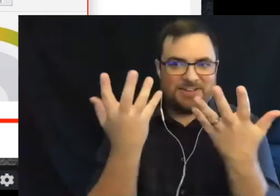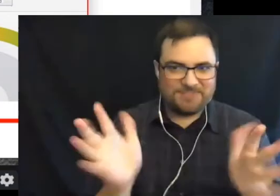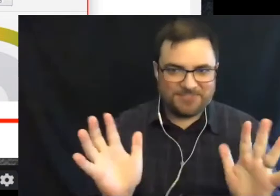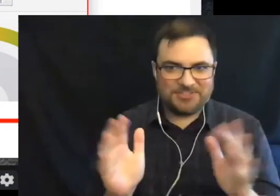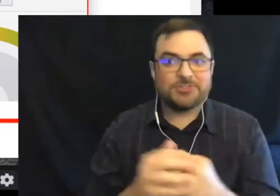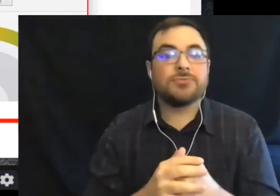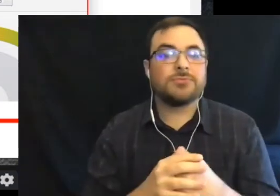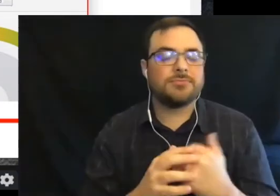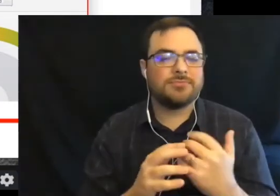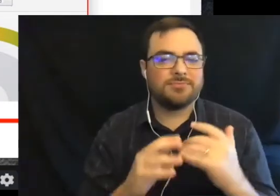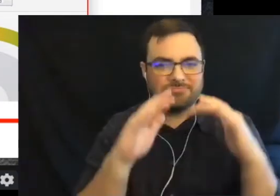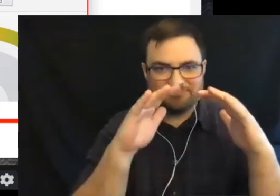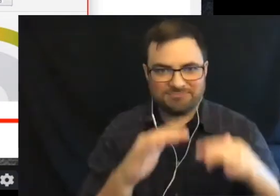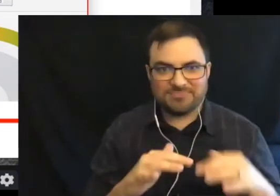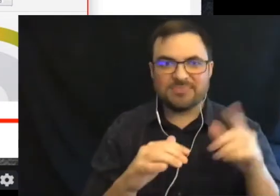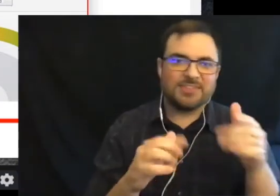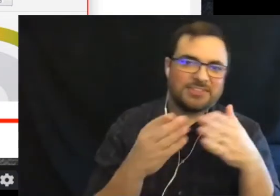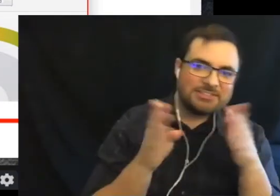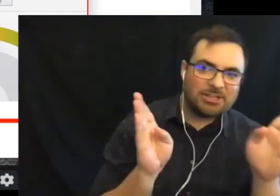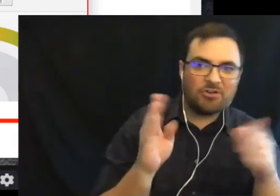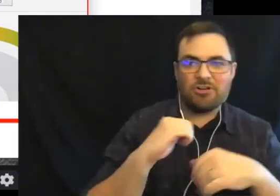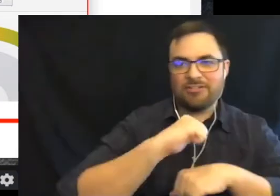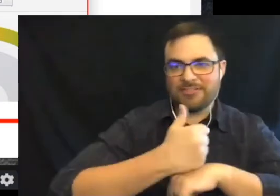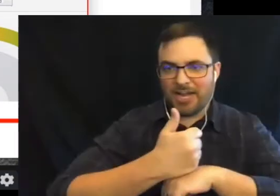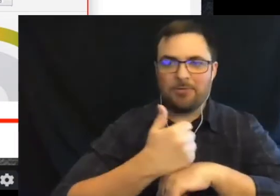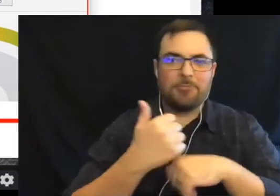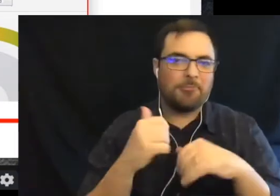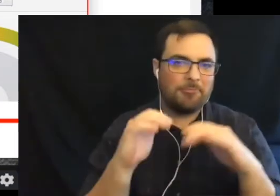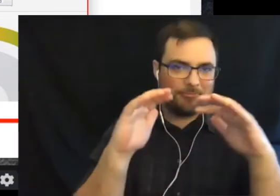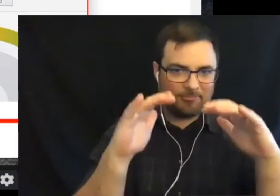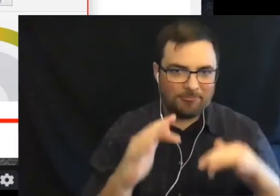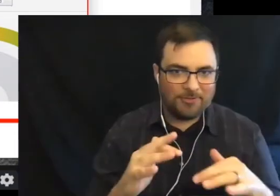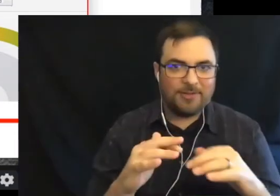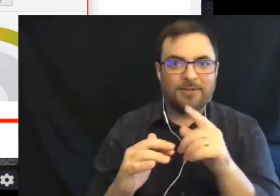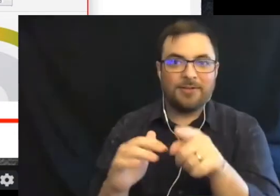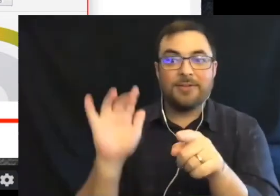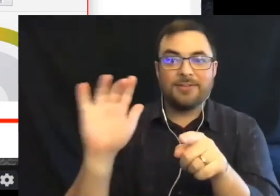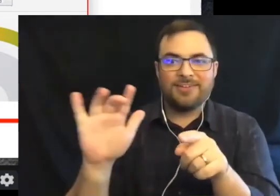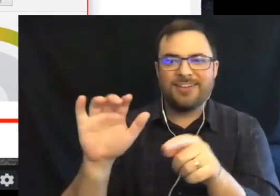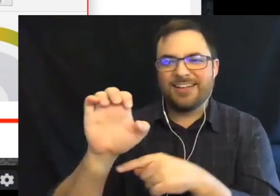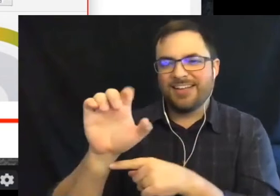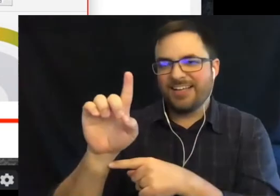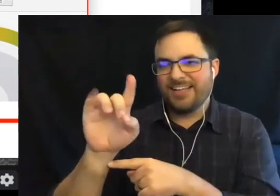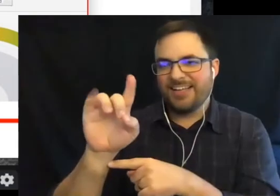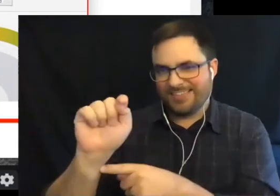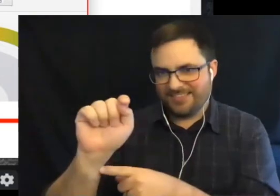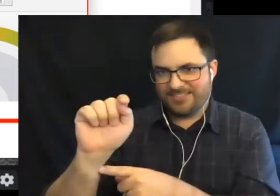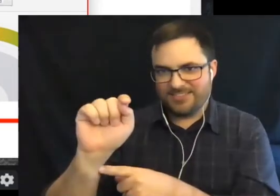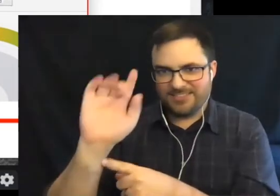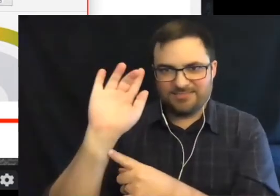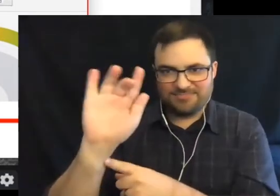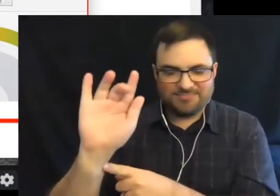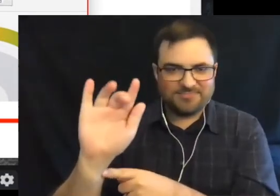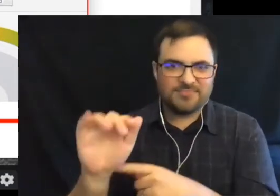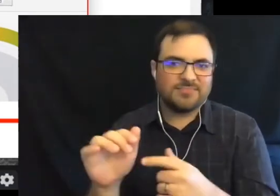this is kind of the general setup of the game. So I always go in here and edit. I don't like to have a